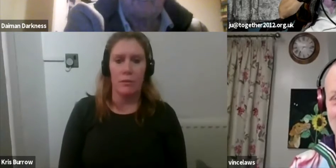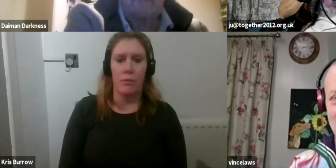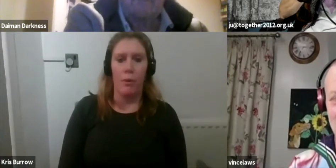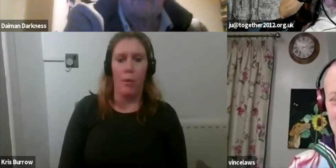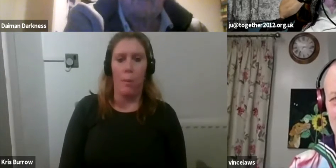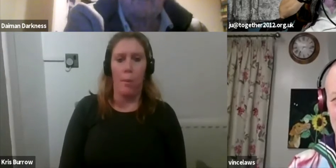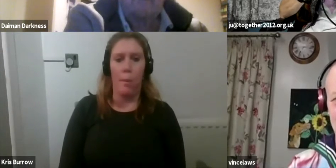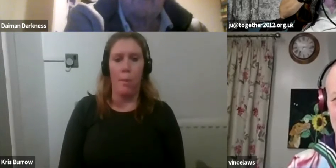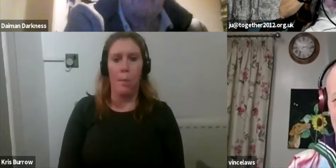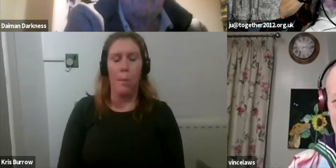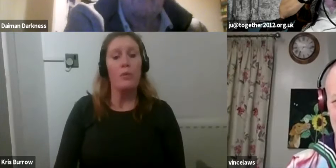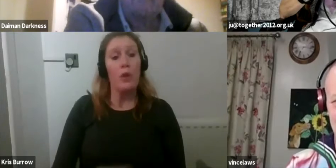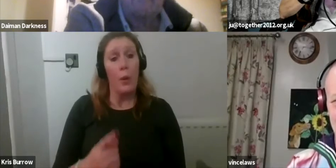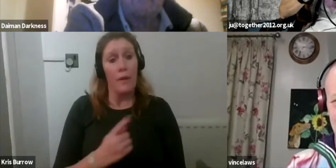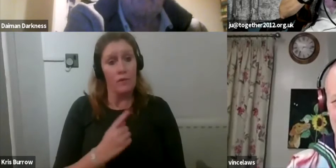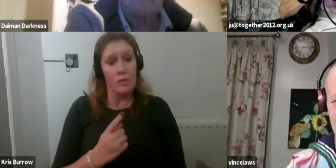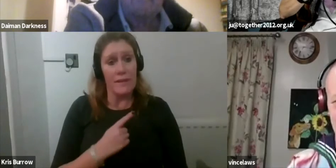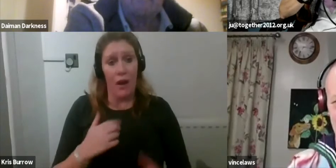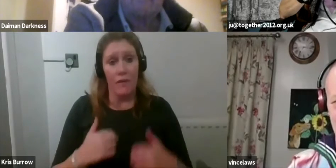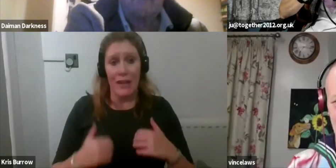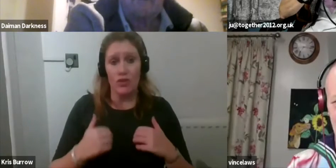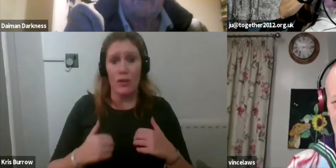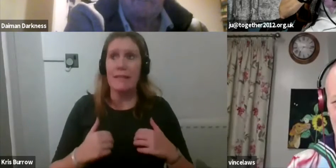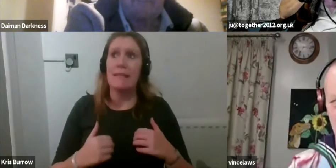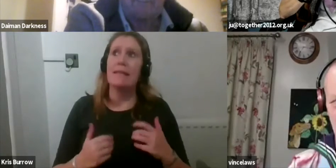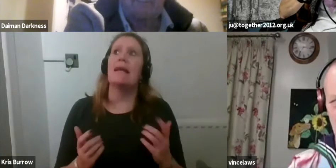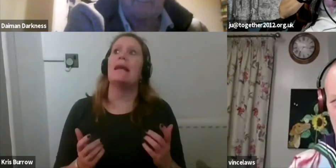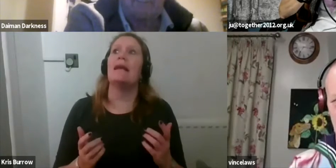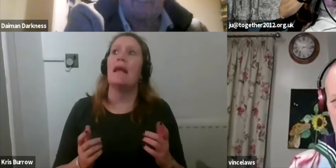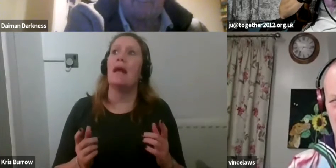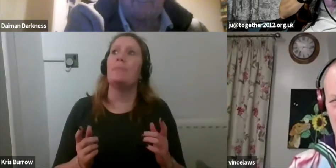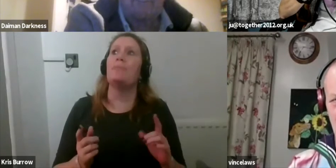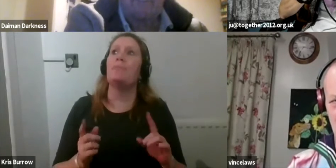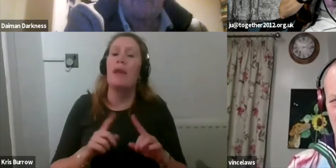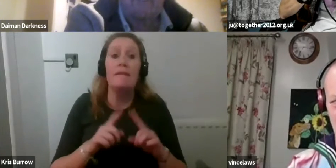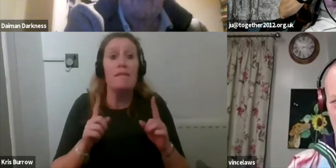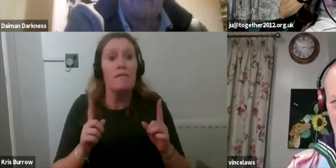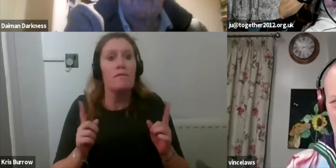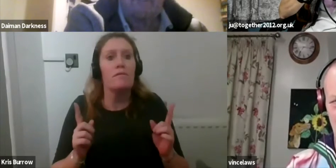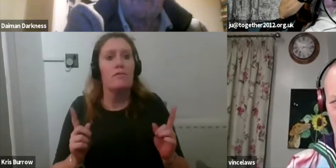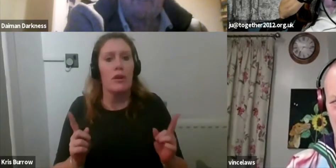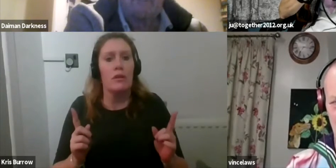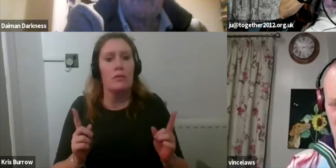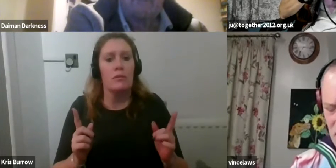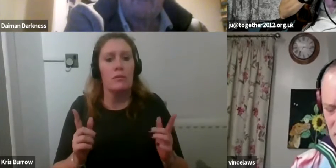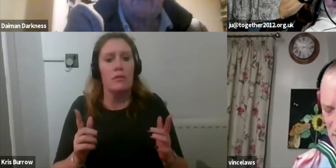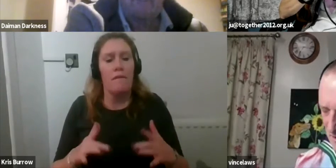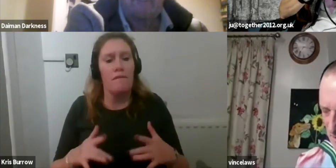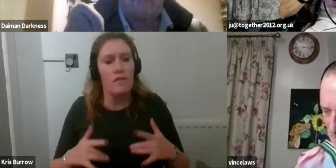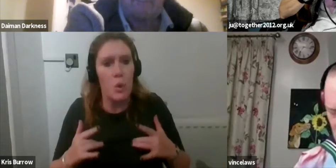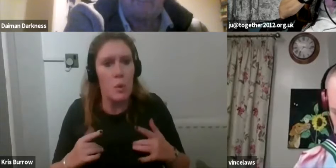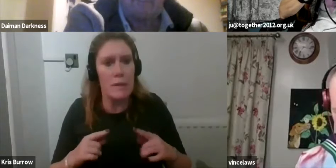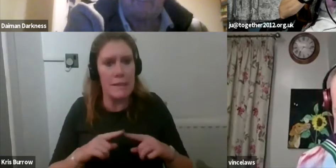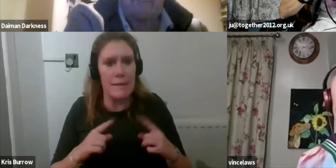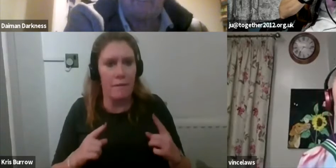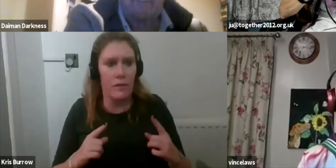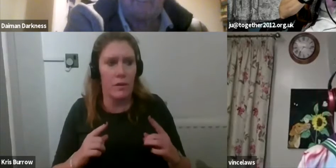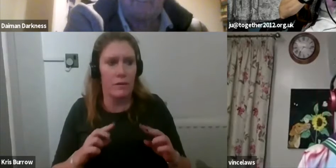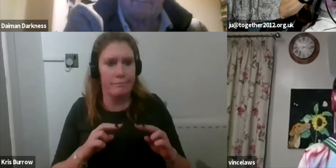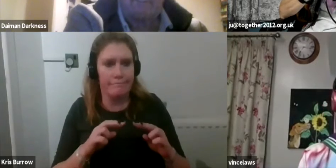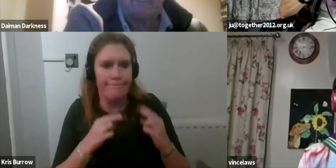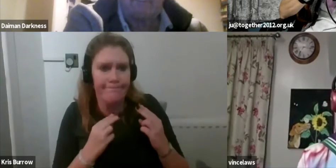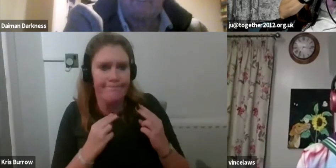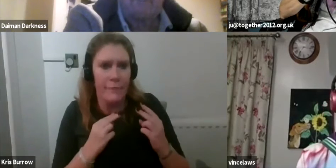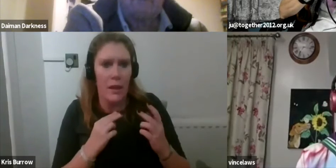such conventional ways of representing protest, do also check out the Gobscure page where you